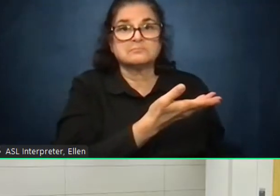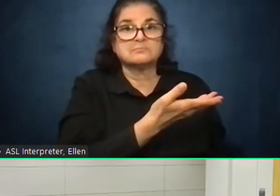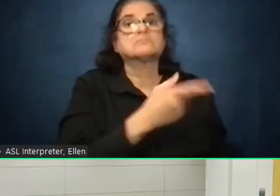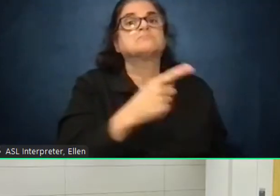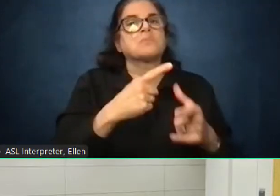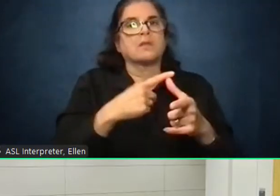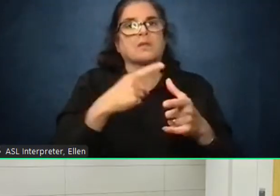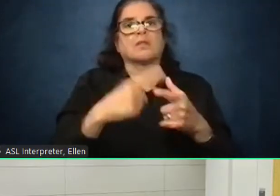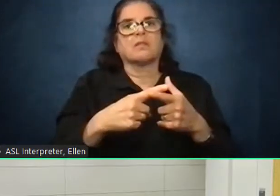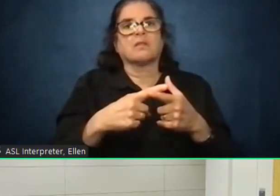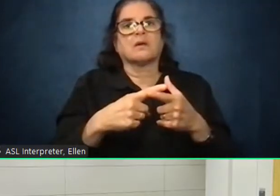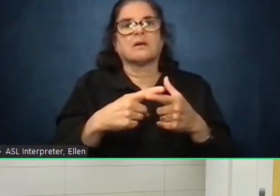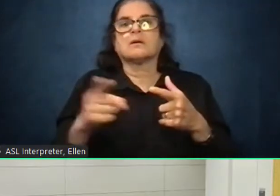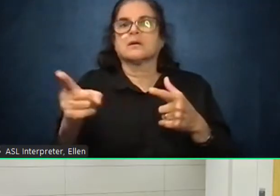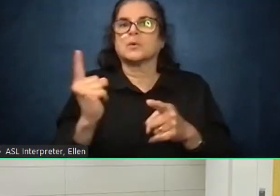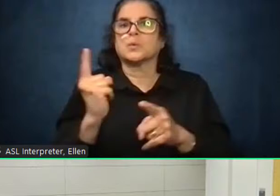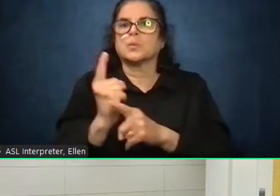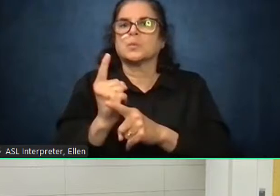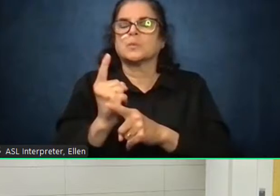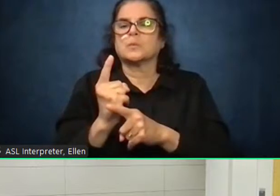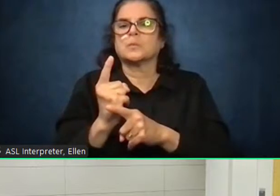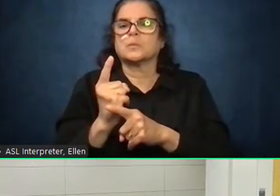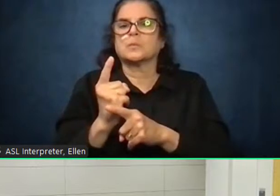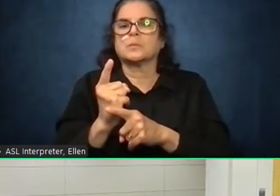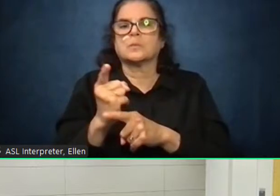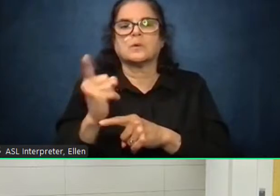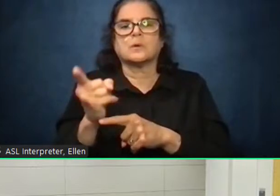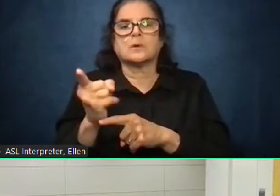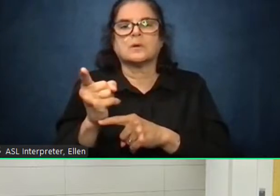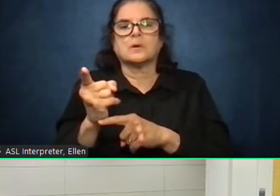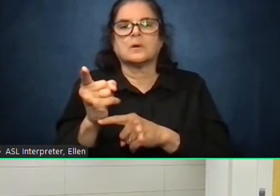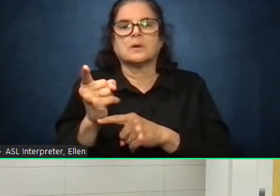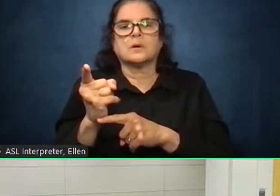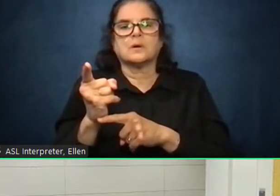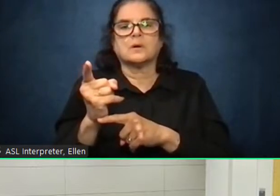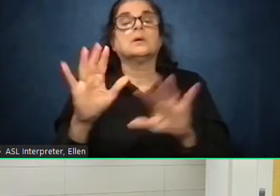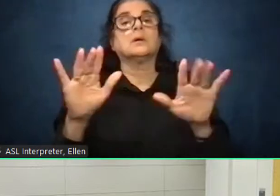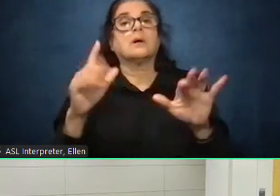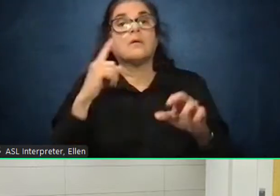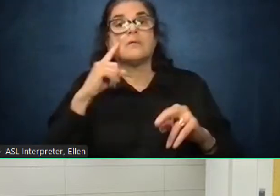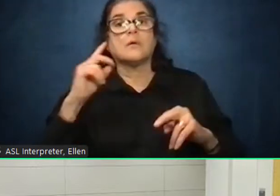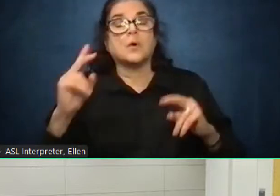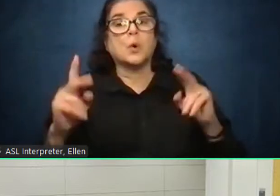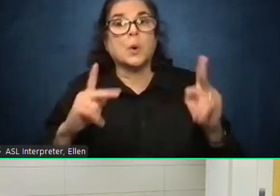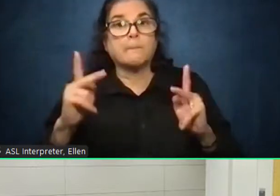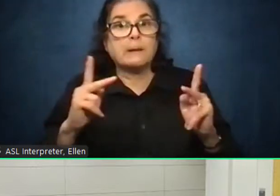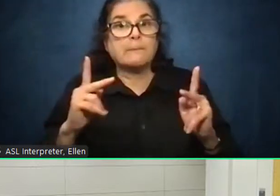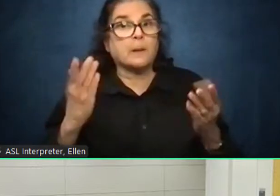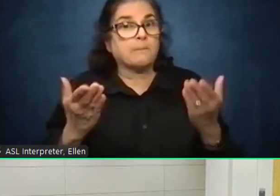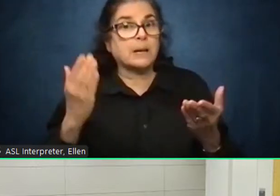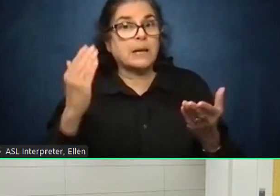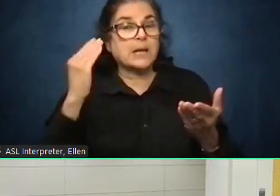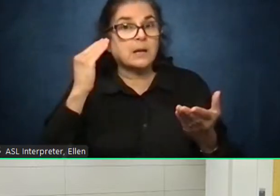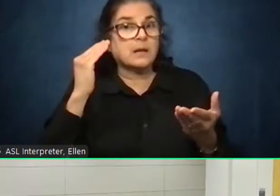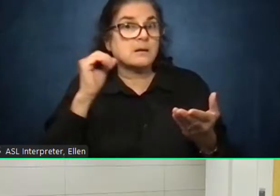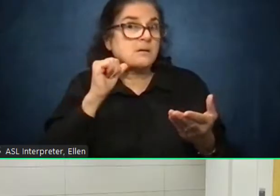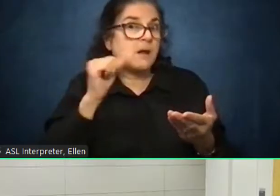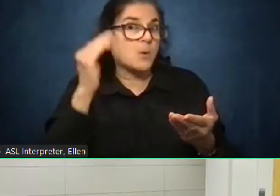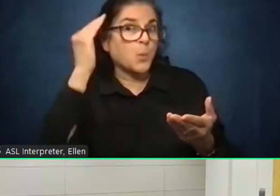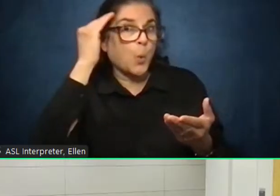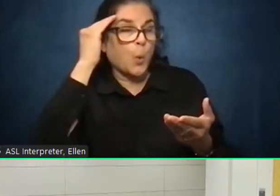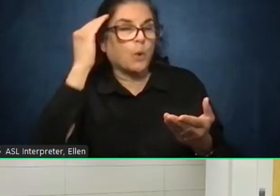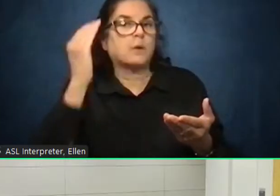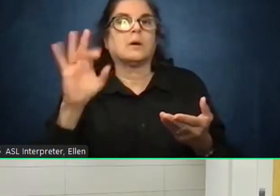Then, and you're aware, I do want to, for folks who may know, there is the